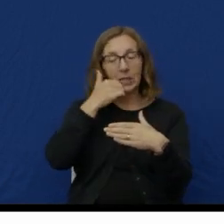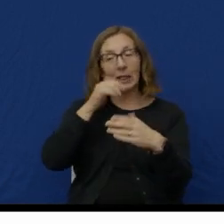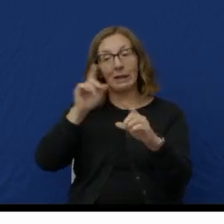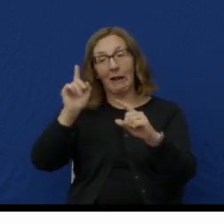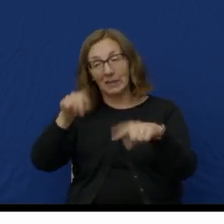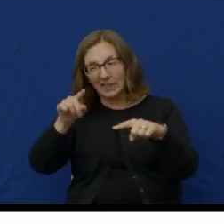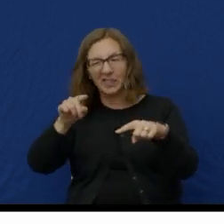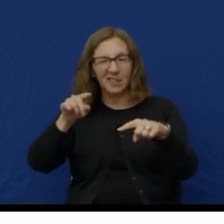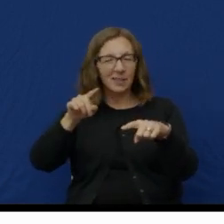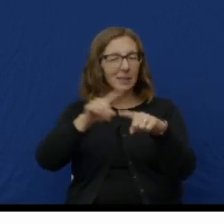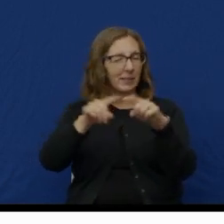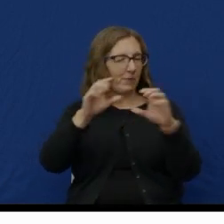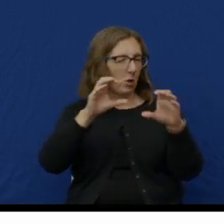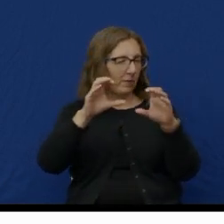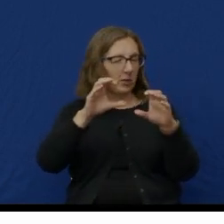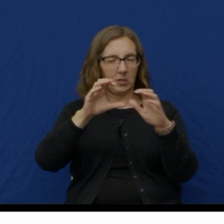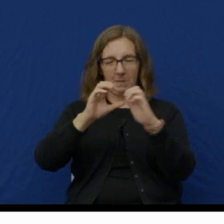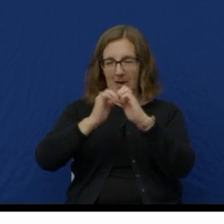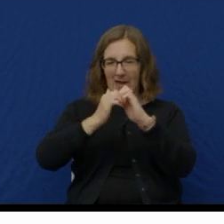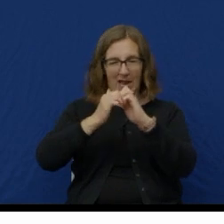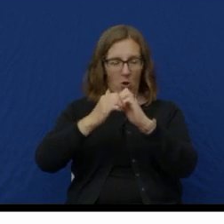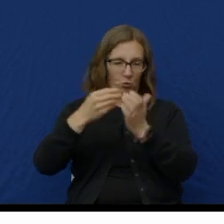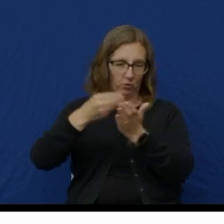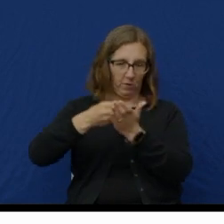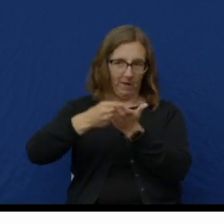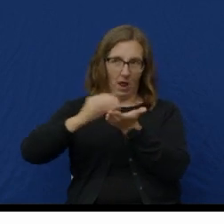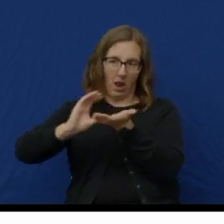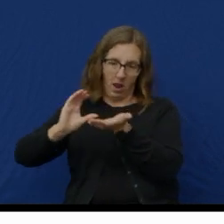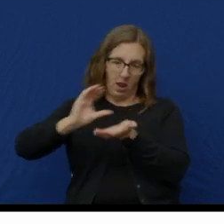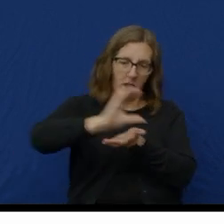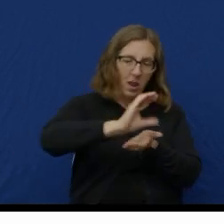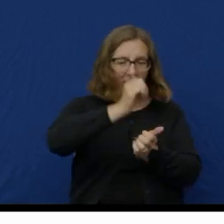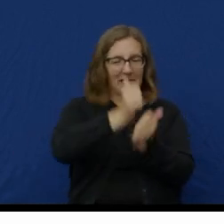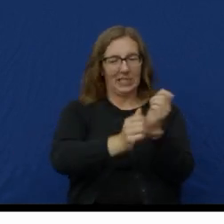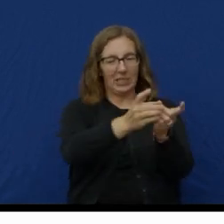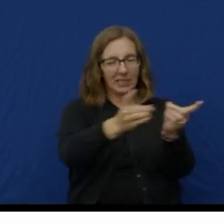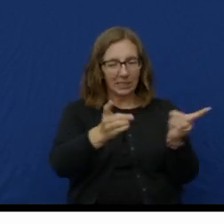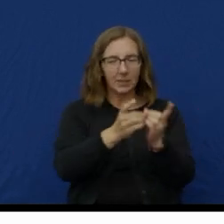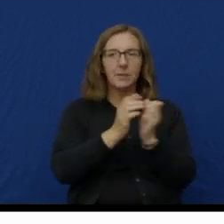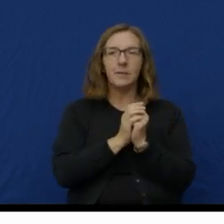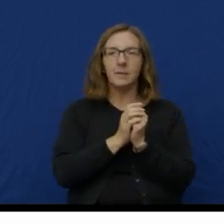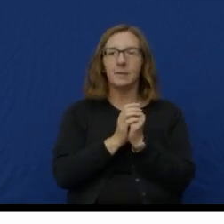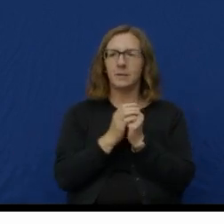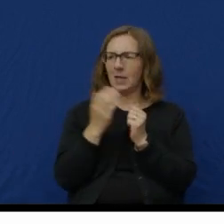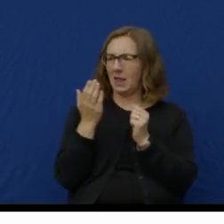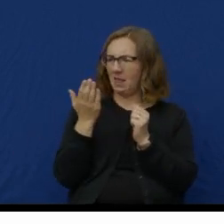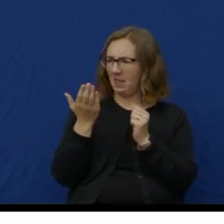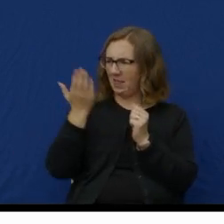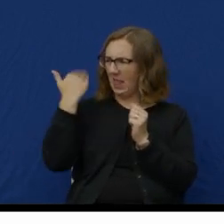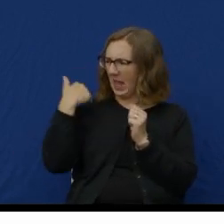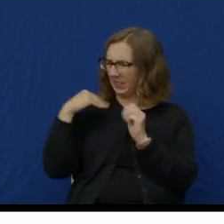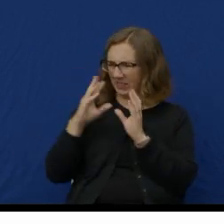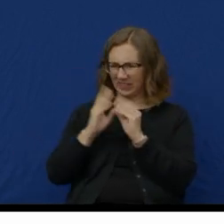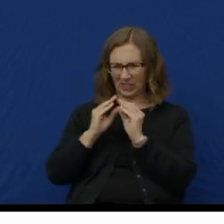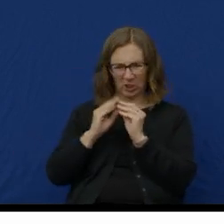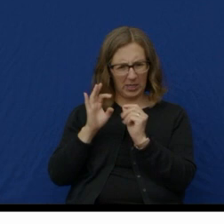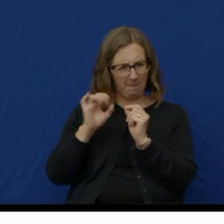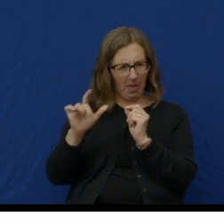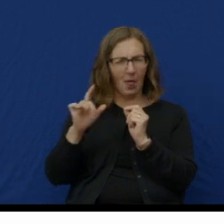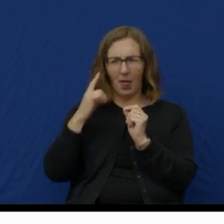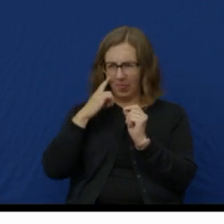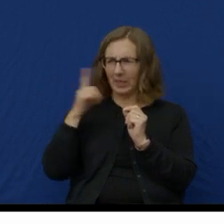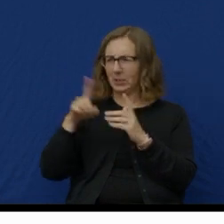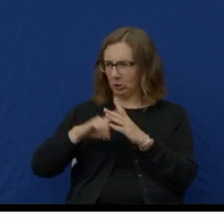Chair Tipton has also been leading those conversations. He did file a bill last session or the session before to kind of initiate